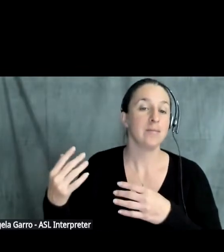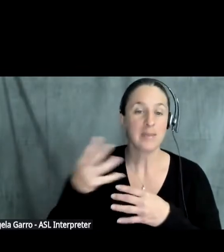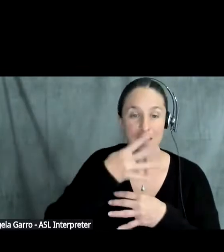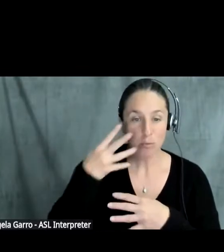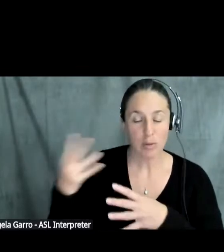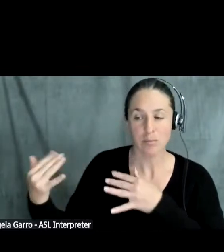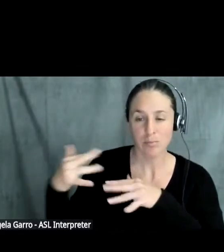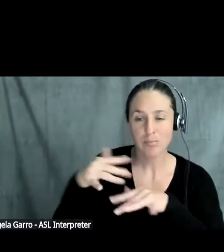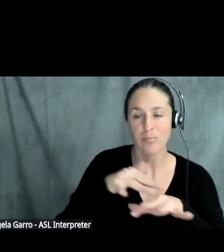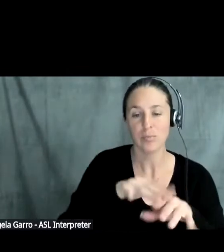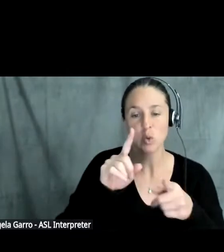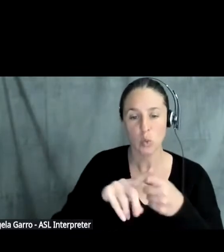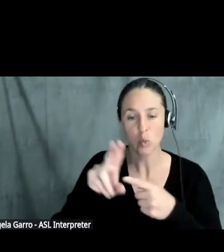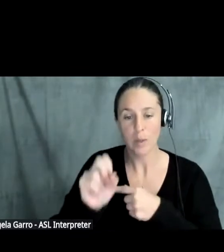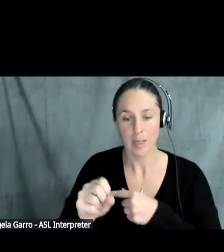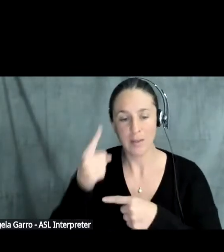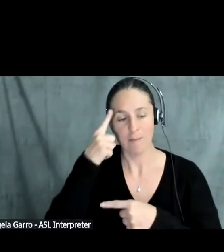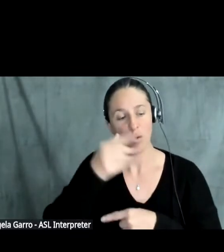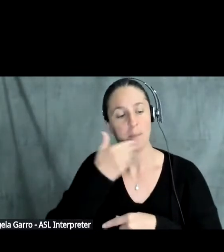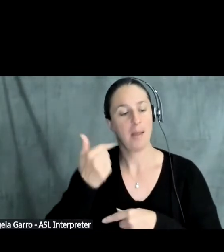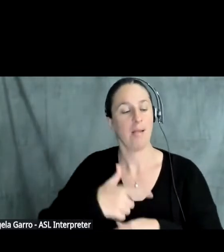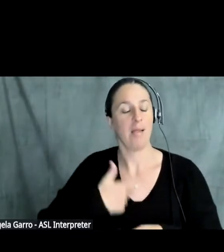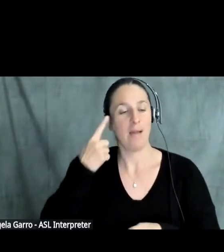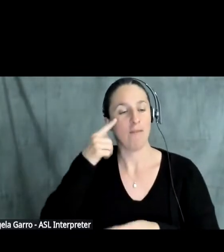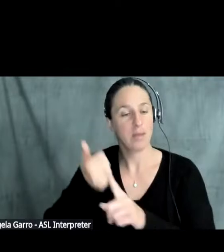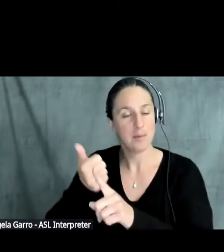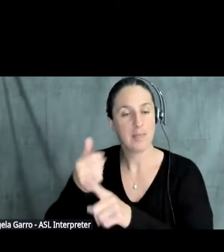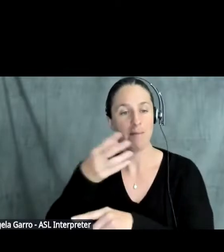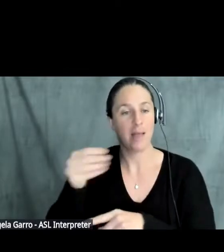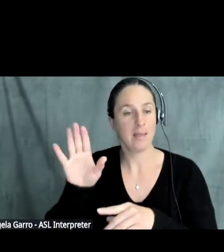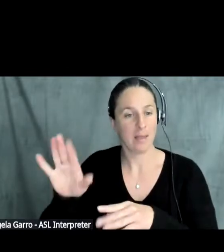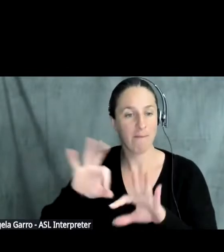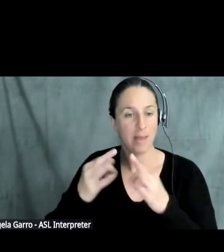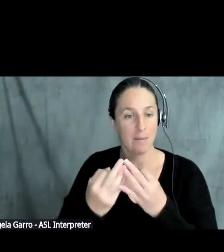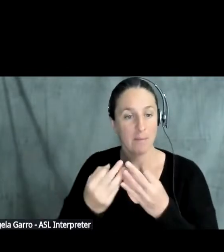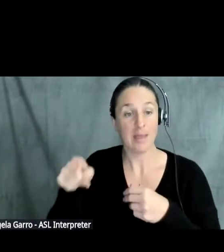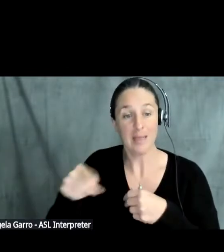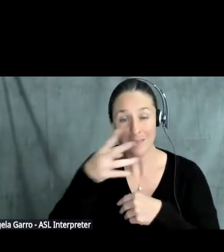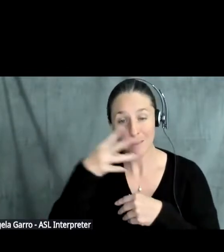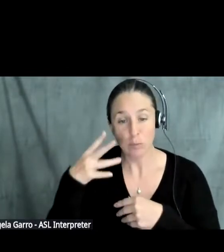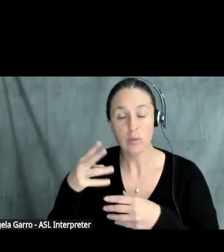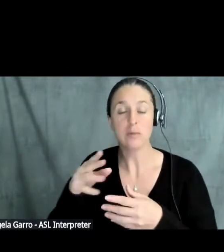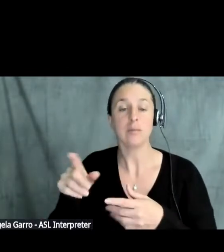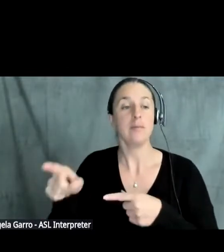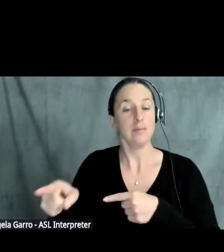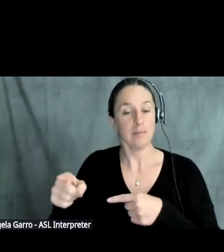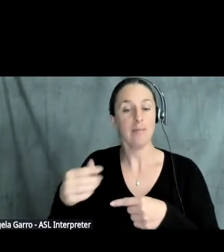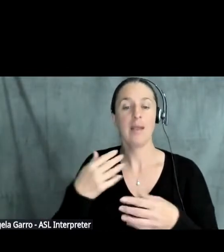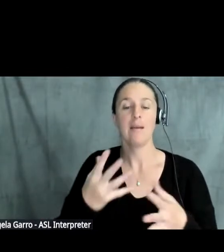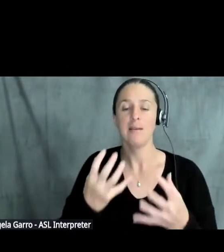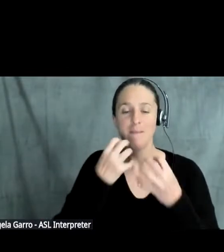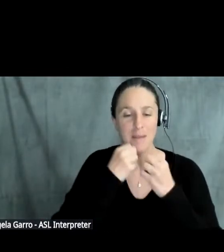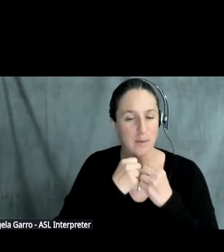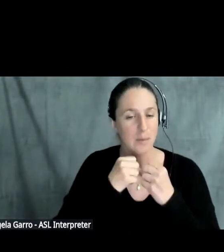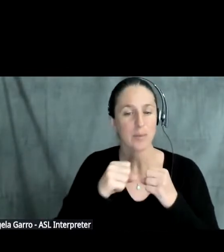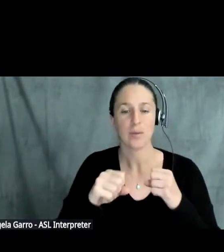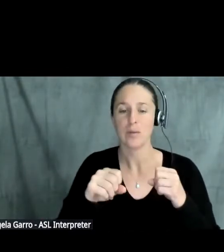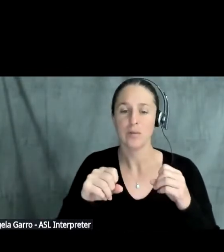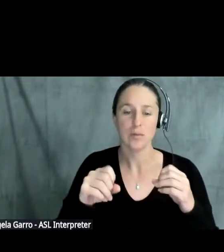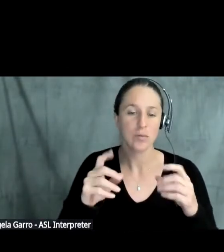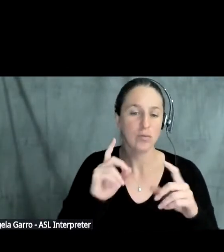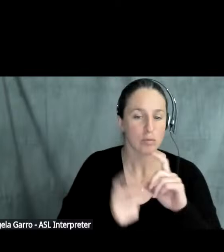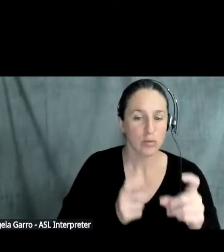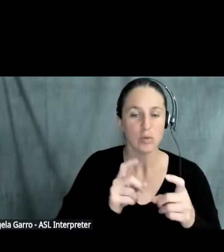for themselves and their families, and these immigrants have made invaluable contributions in support of equality and